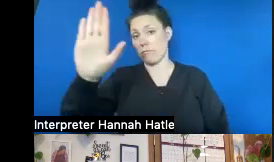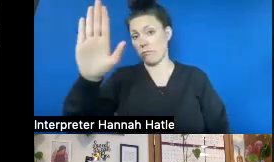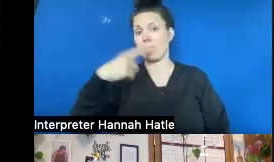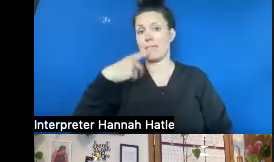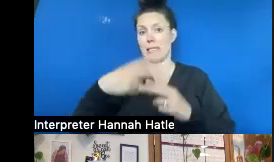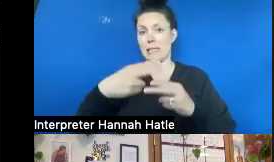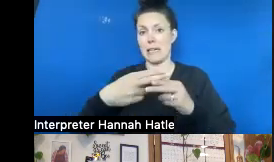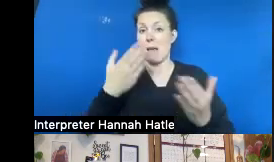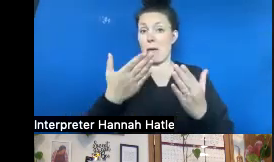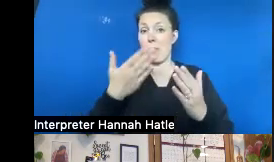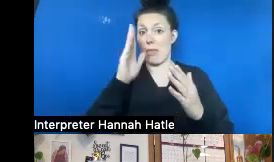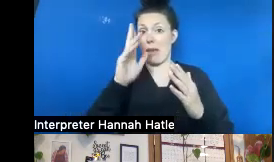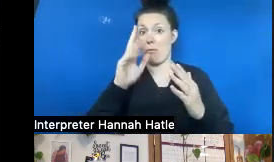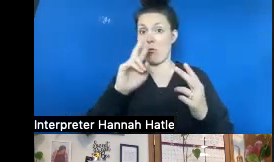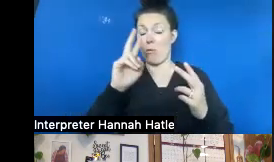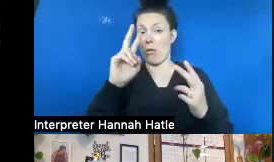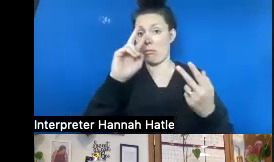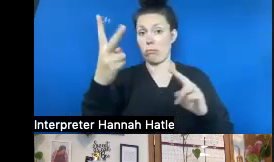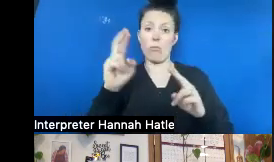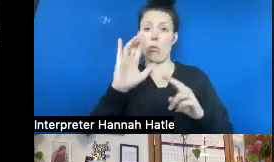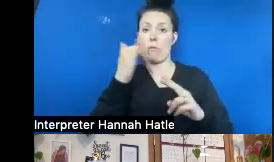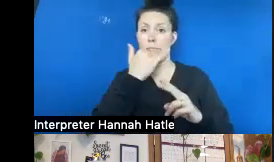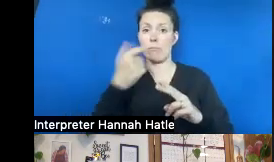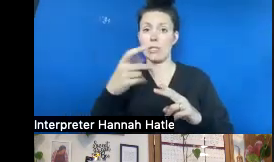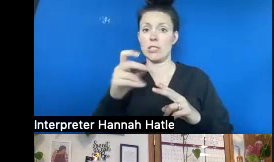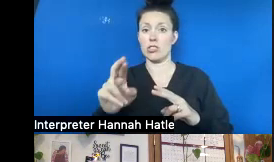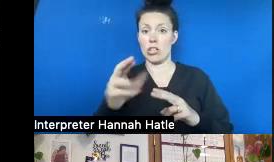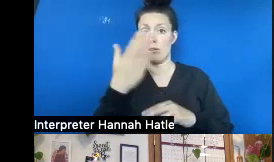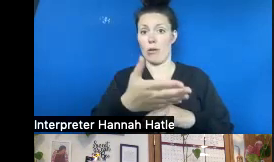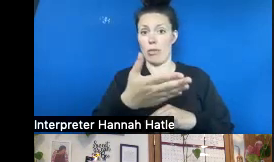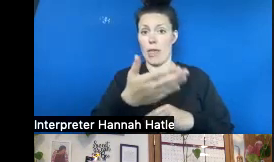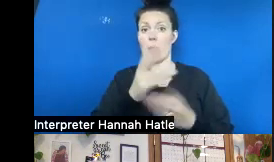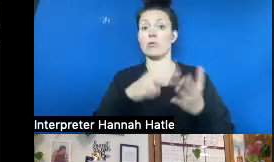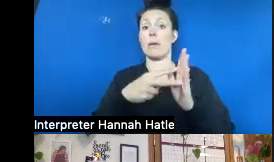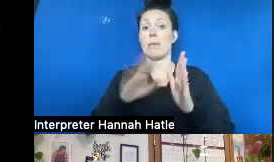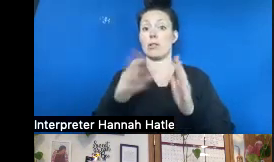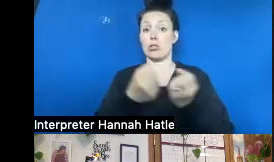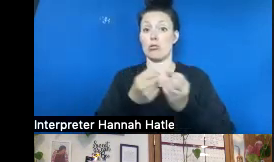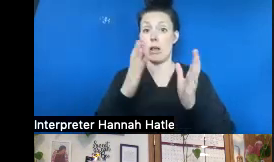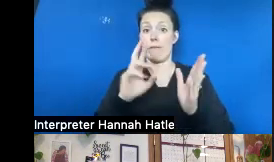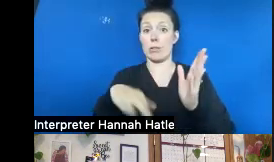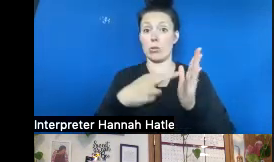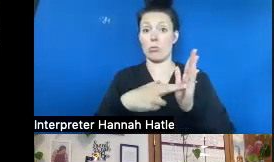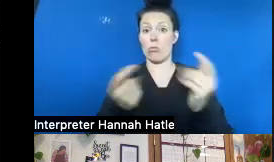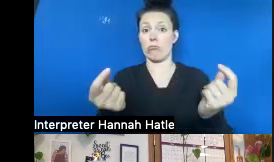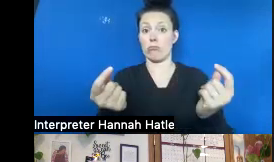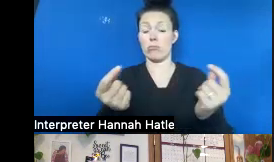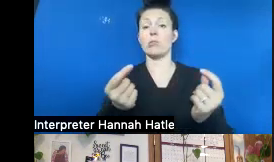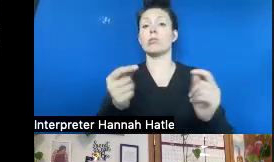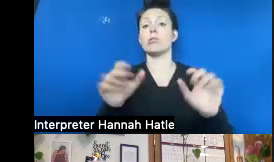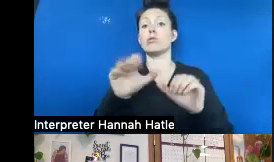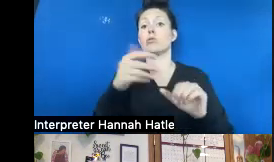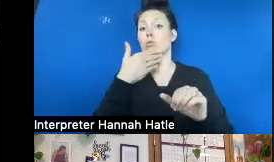they might misgender in that particular setting, right? So our role as an advocate is to make sure that we're doing our best